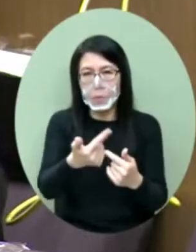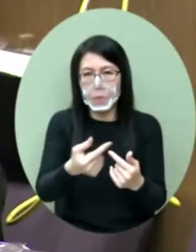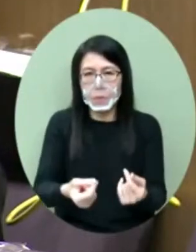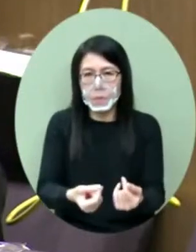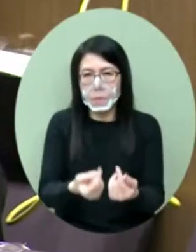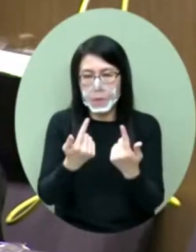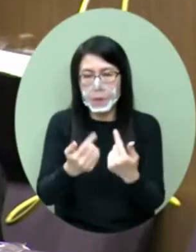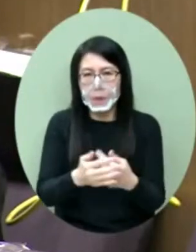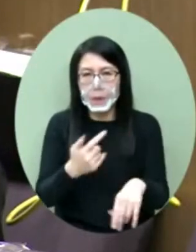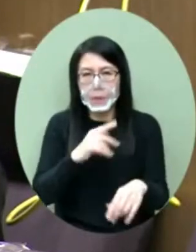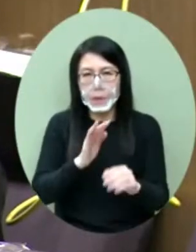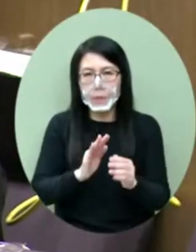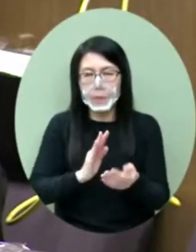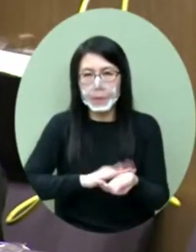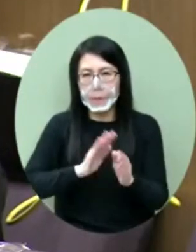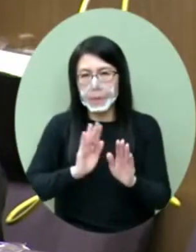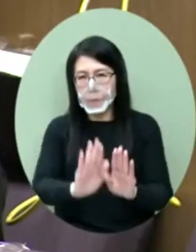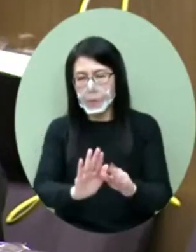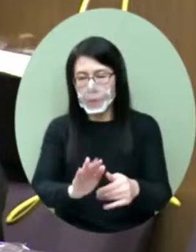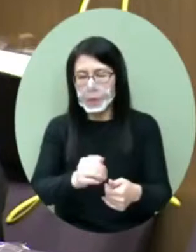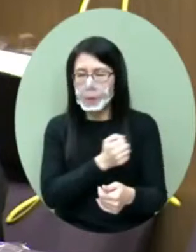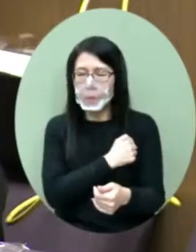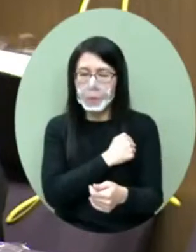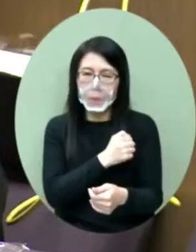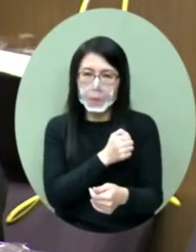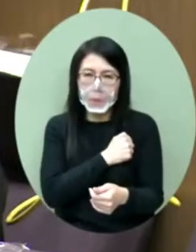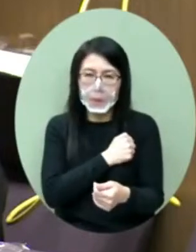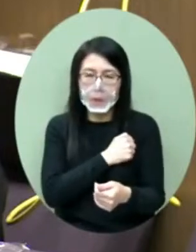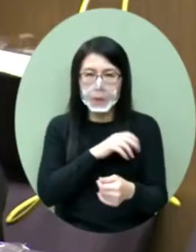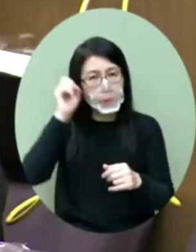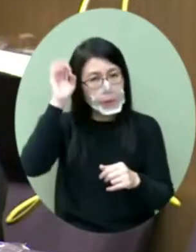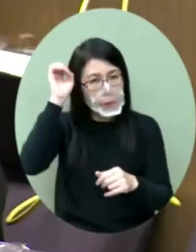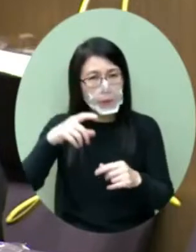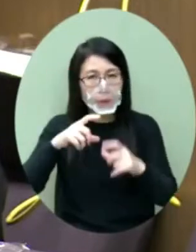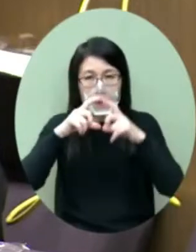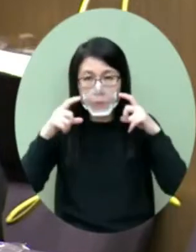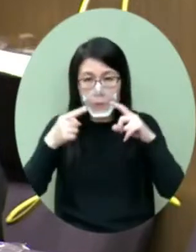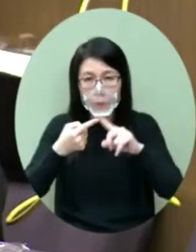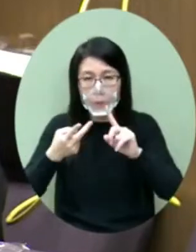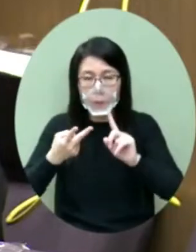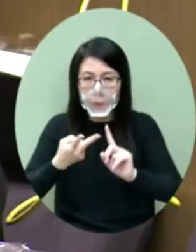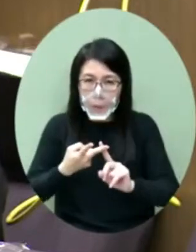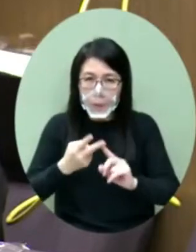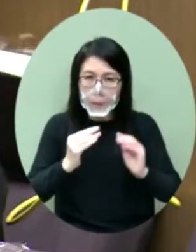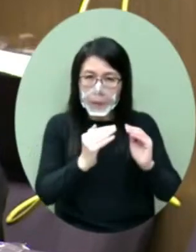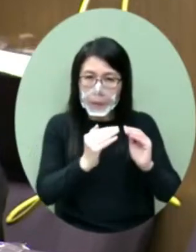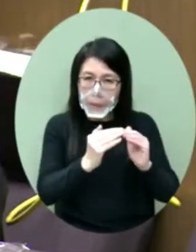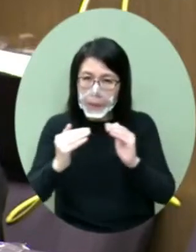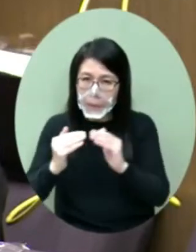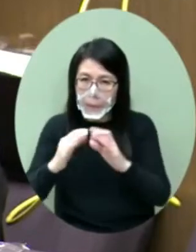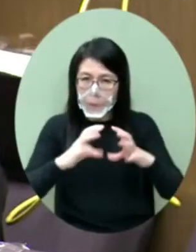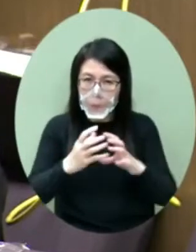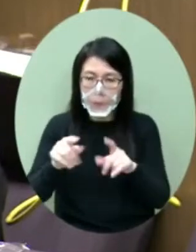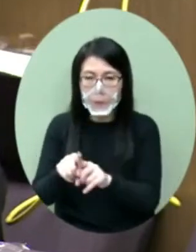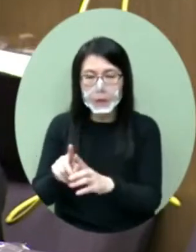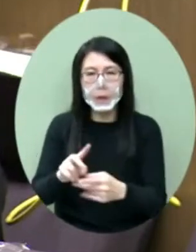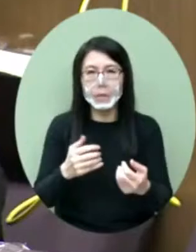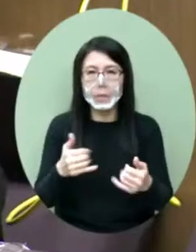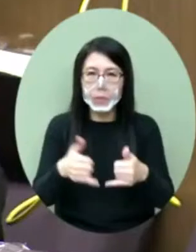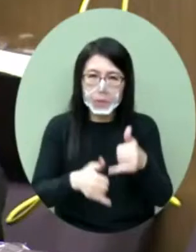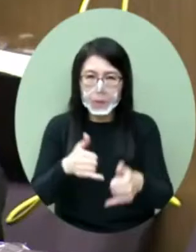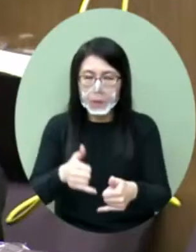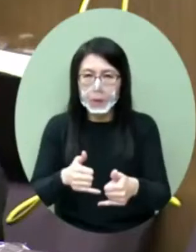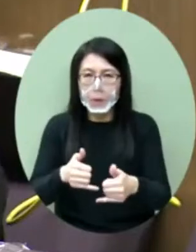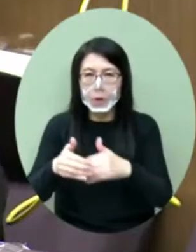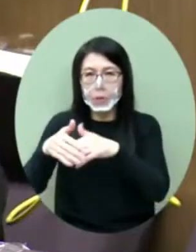increase in people going out. Well, what about advice to the